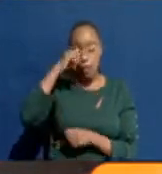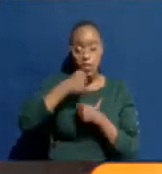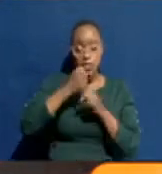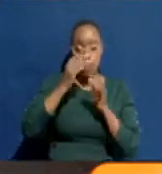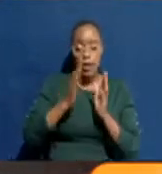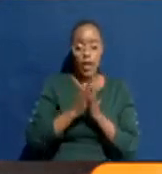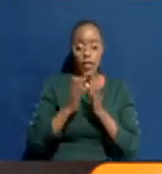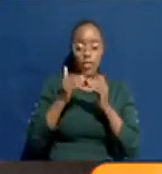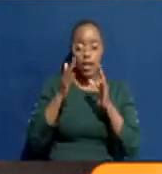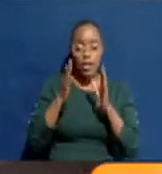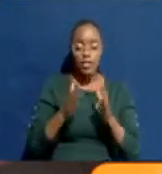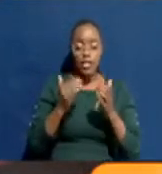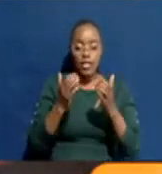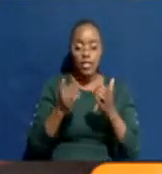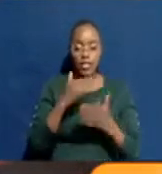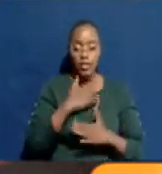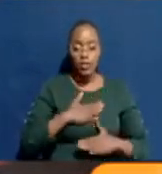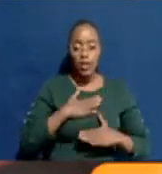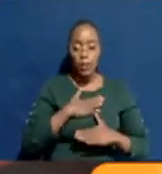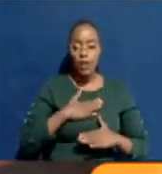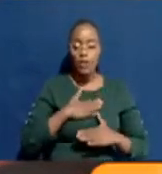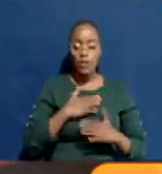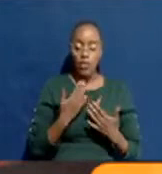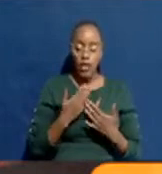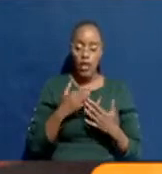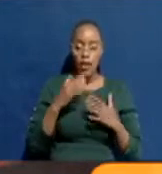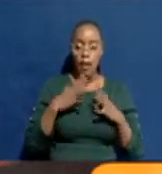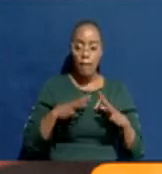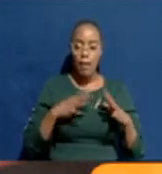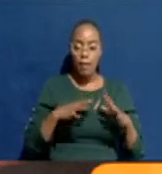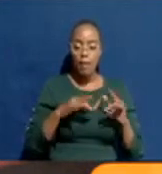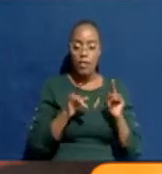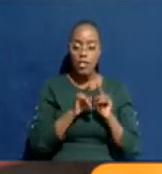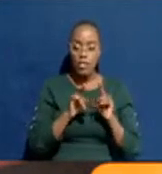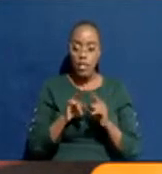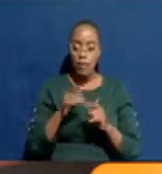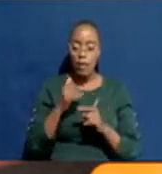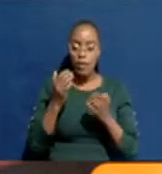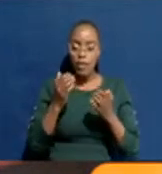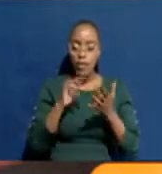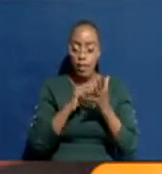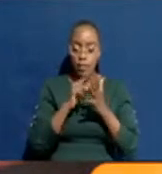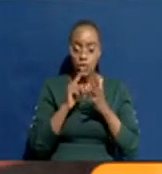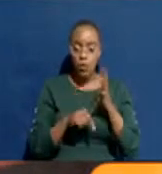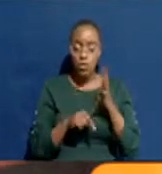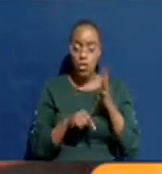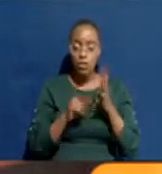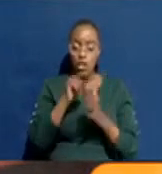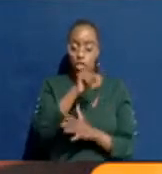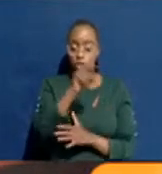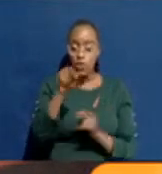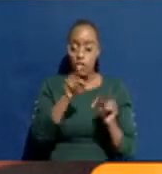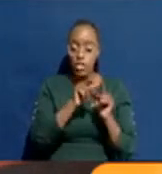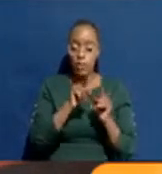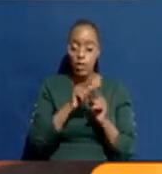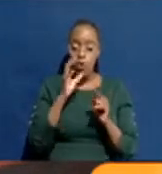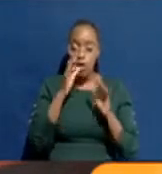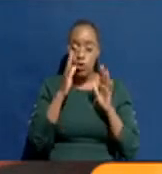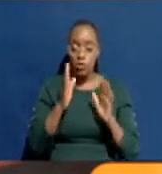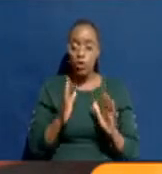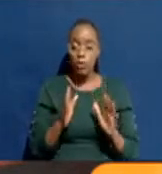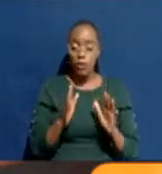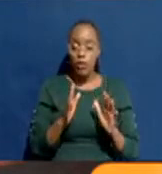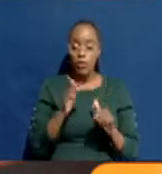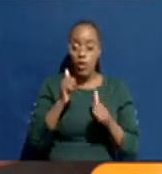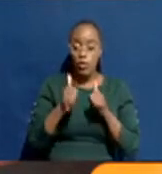and leaders need to appreciate the duality of citizenship. Right. The duality of citizenship means that you are also a consumer of the very